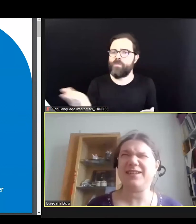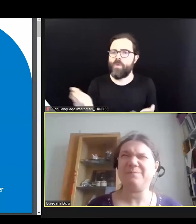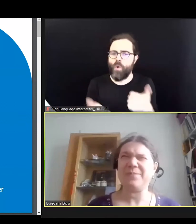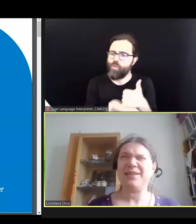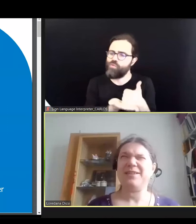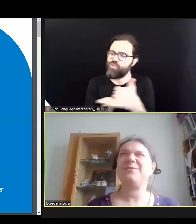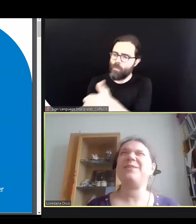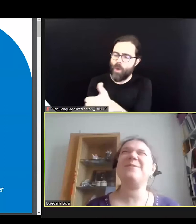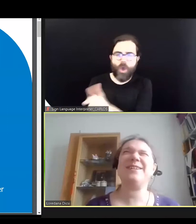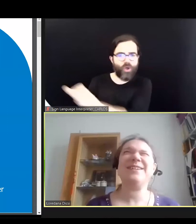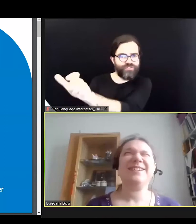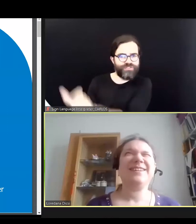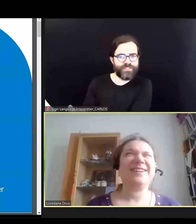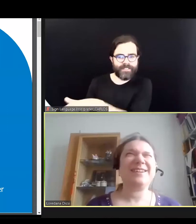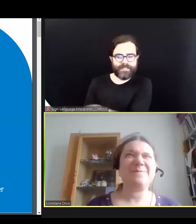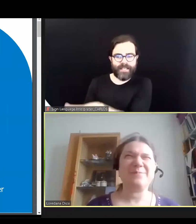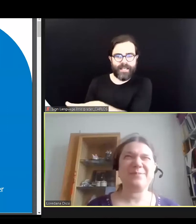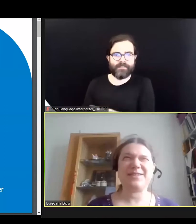cleaning,